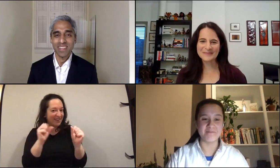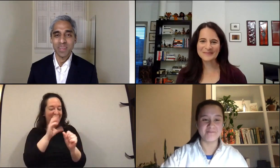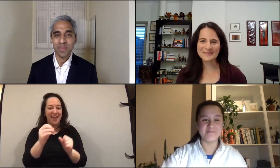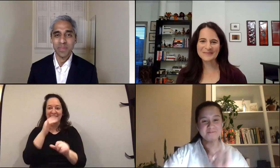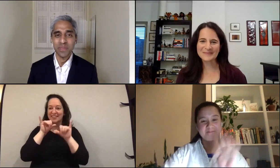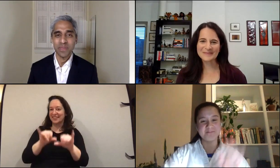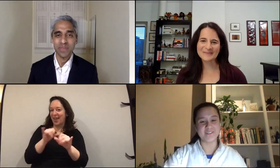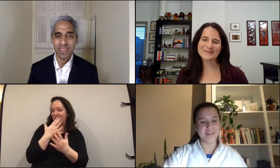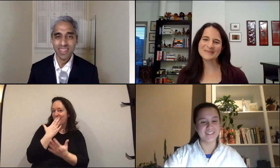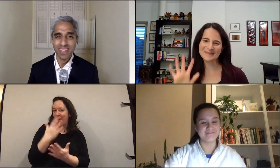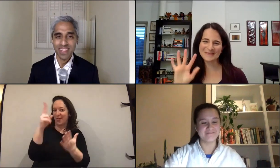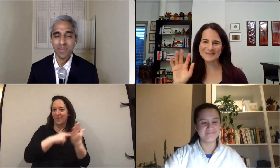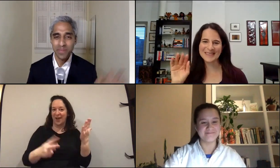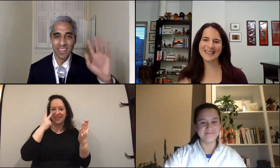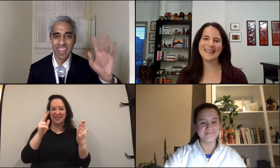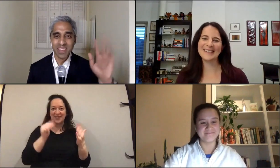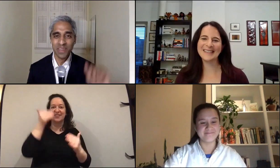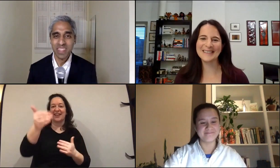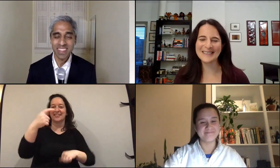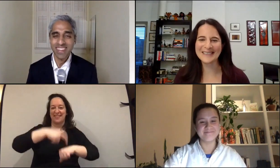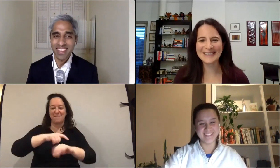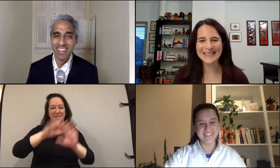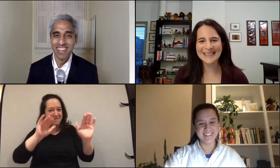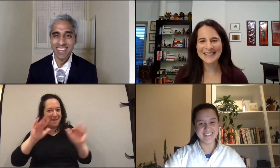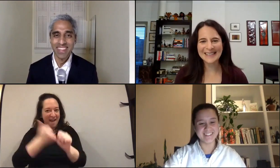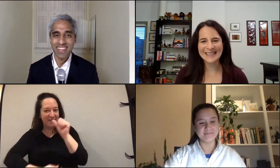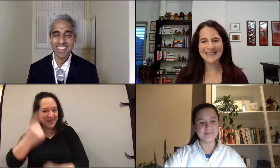you next time bye everybody thanks everyone